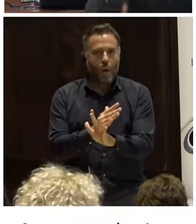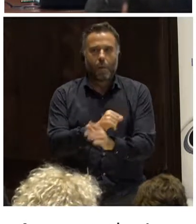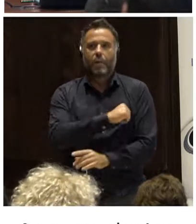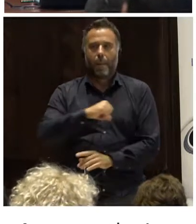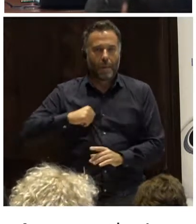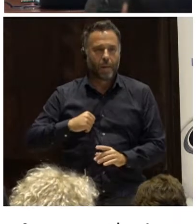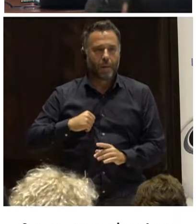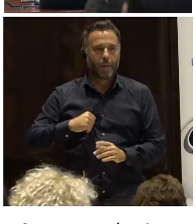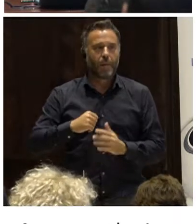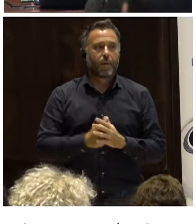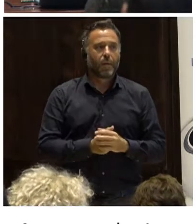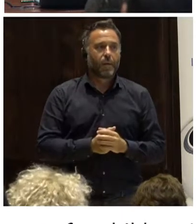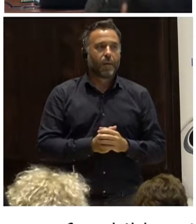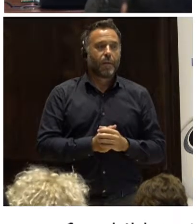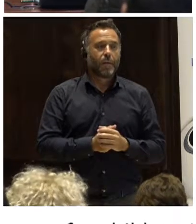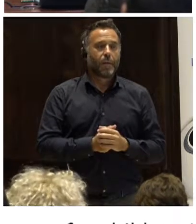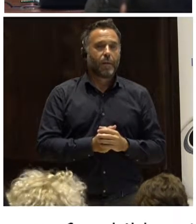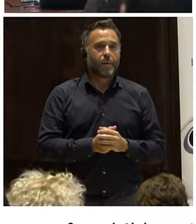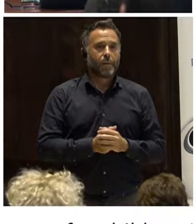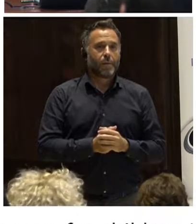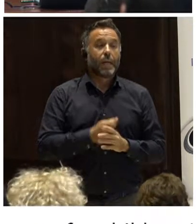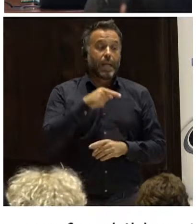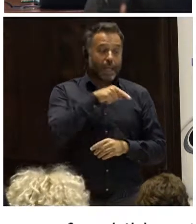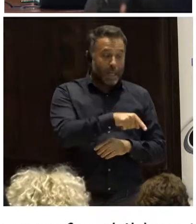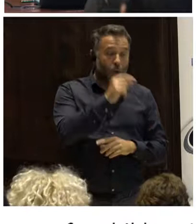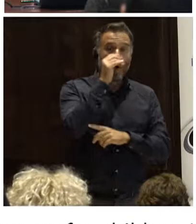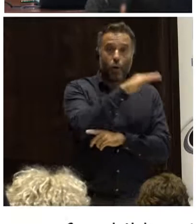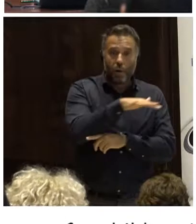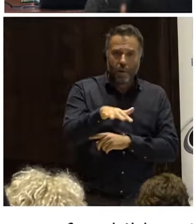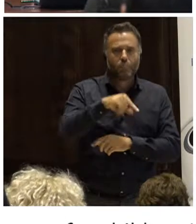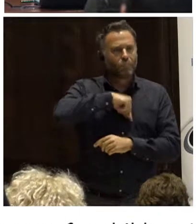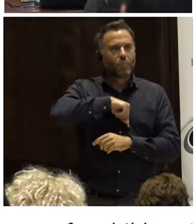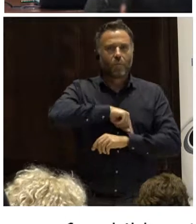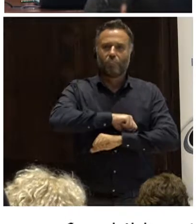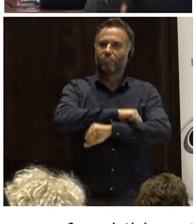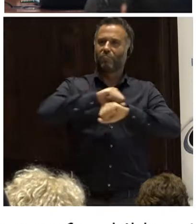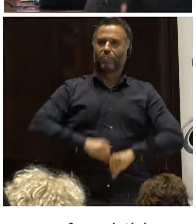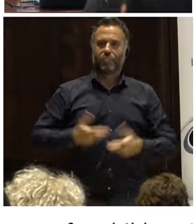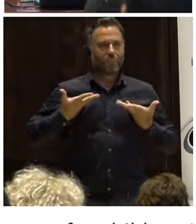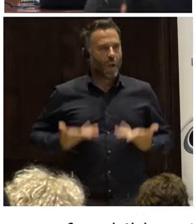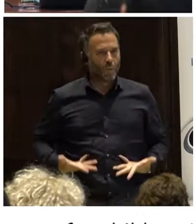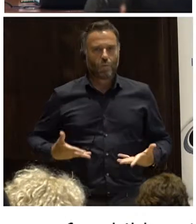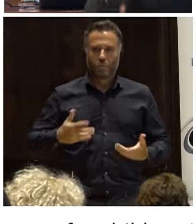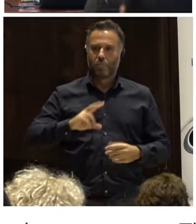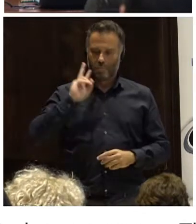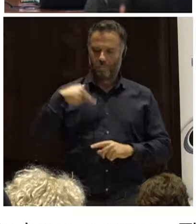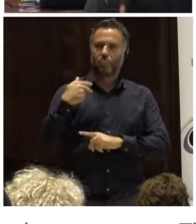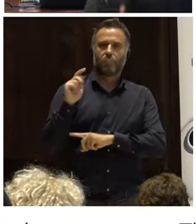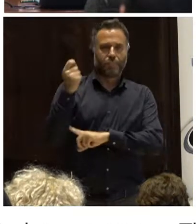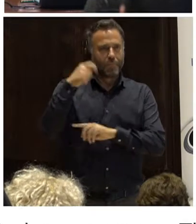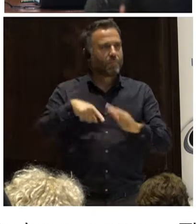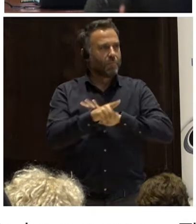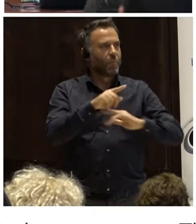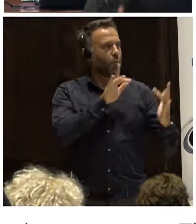have success. They have improved communication and interaction, including with the peers. They have increased